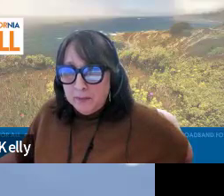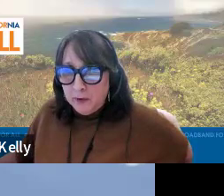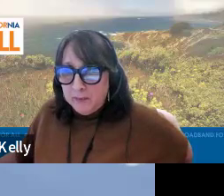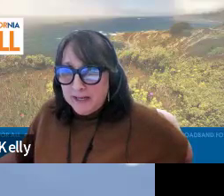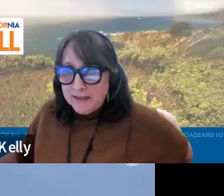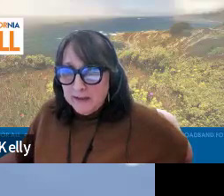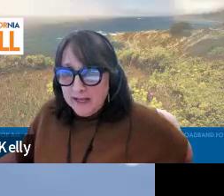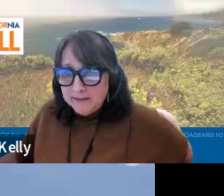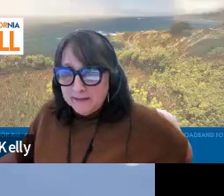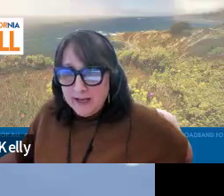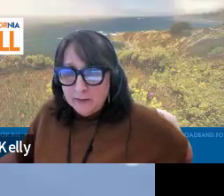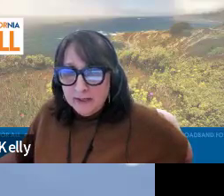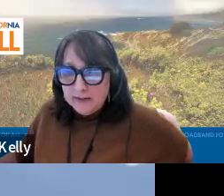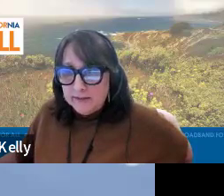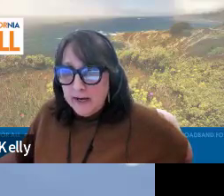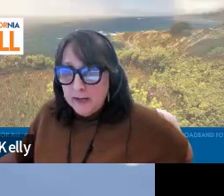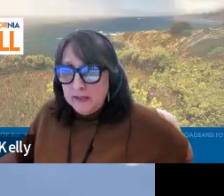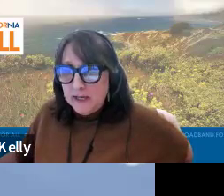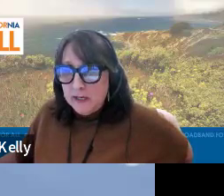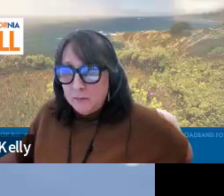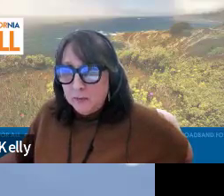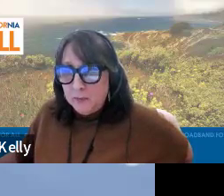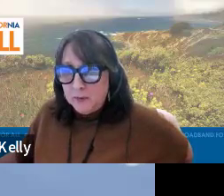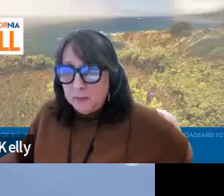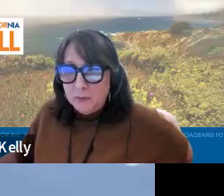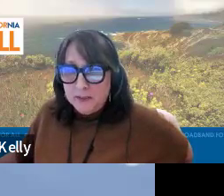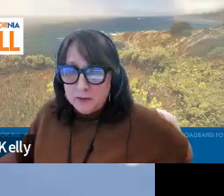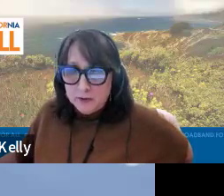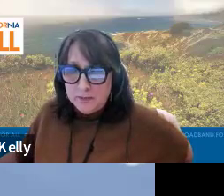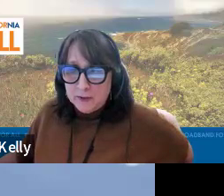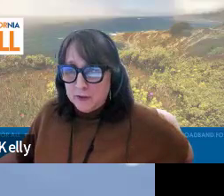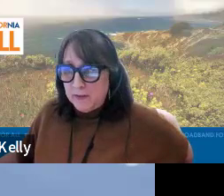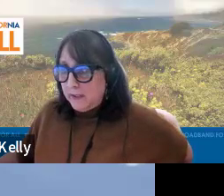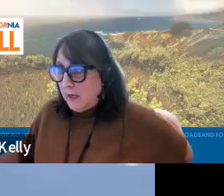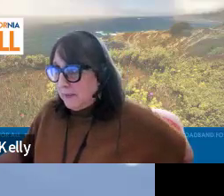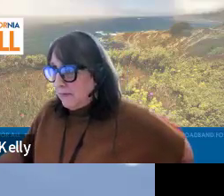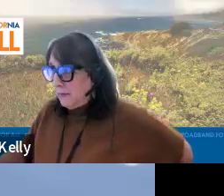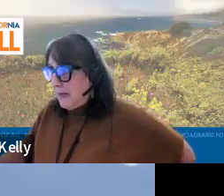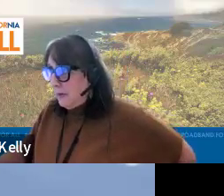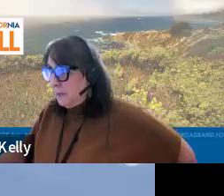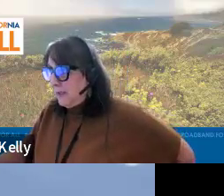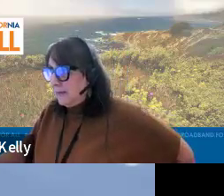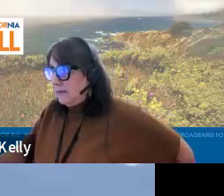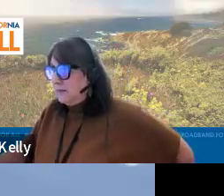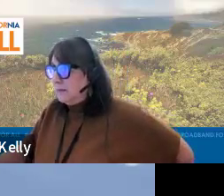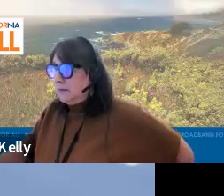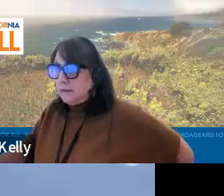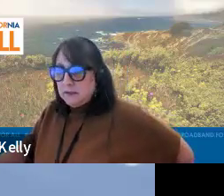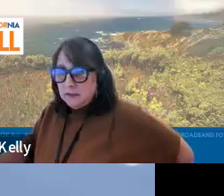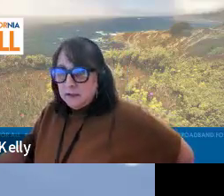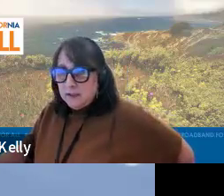we won't be able to go back to the last slide right at this time, but we will be sure to make sure you get a copy of this PowerPoint.